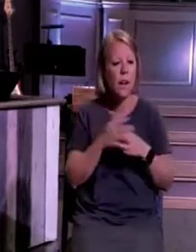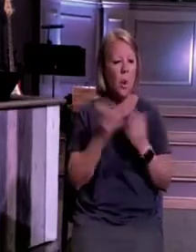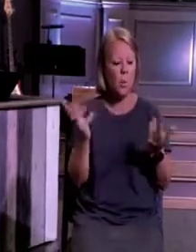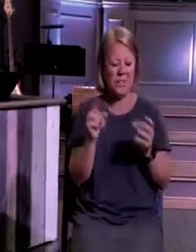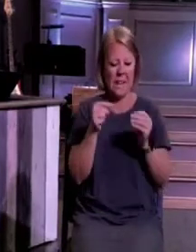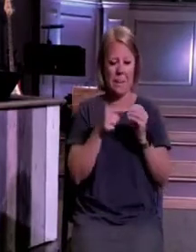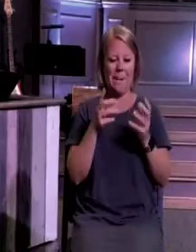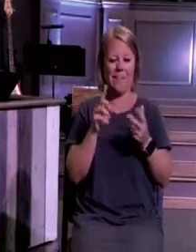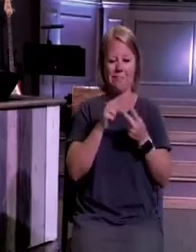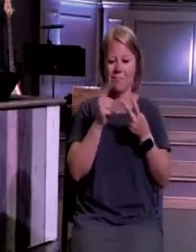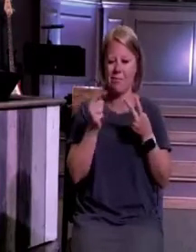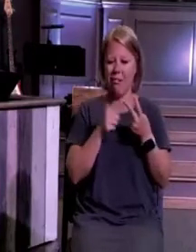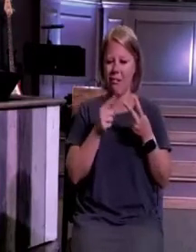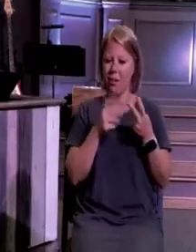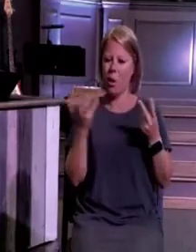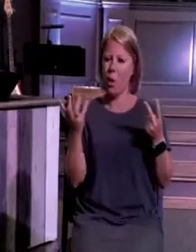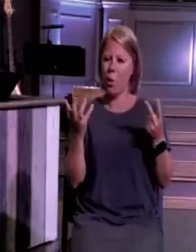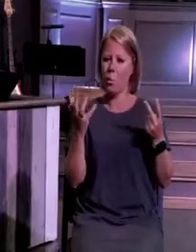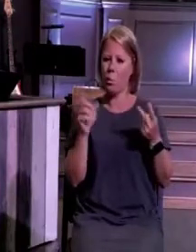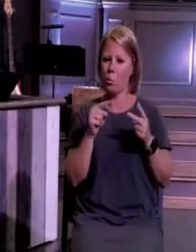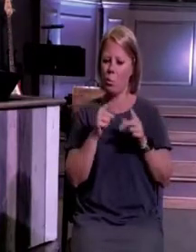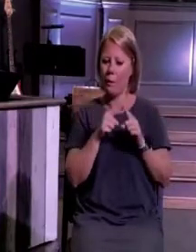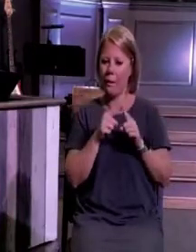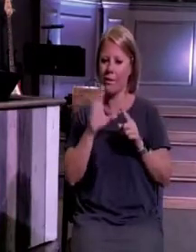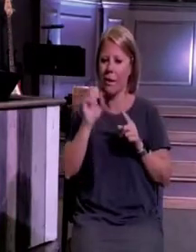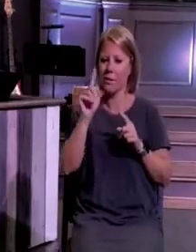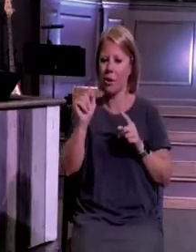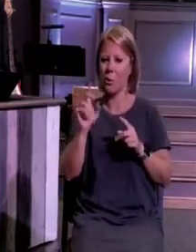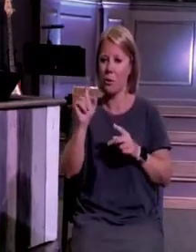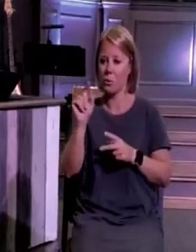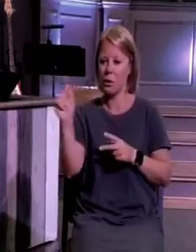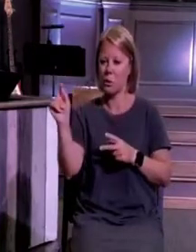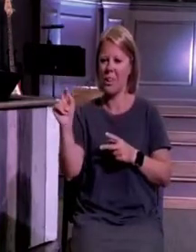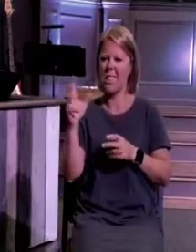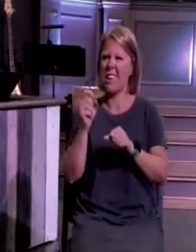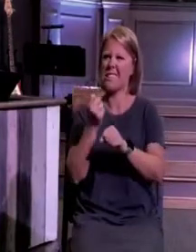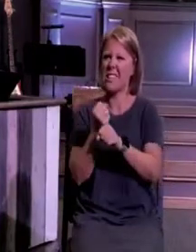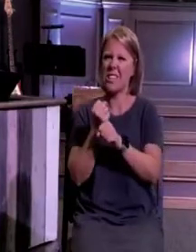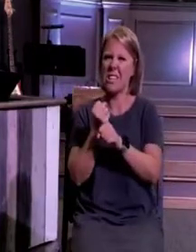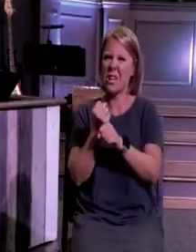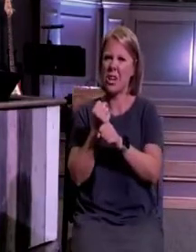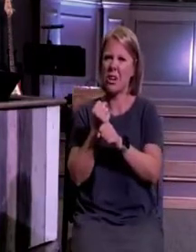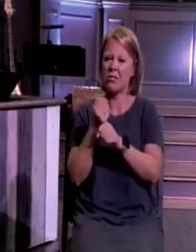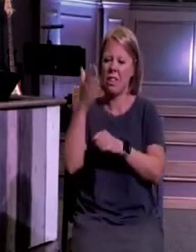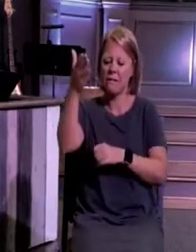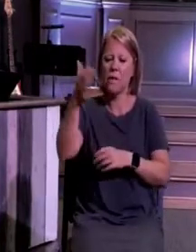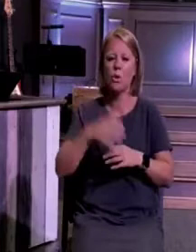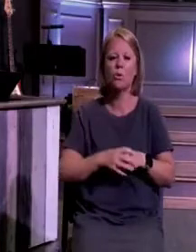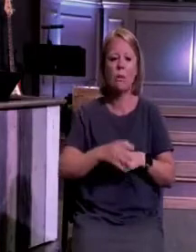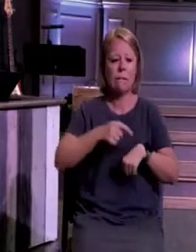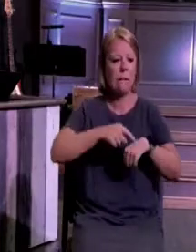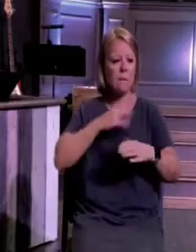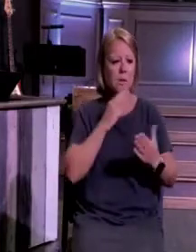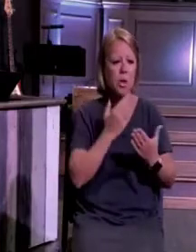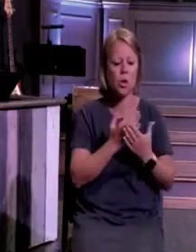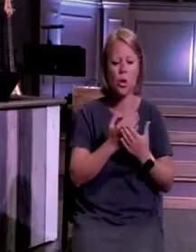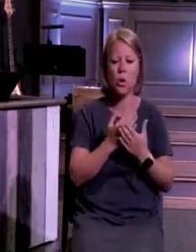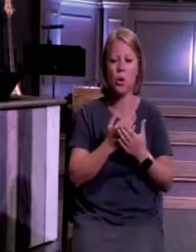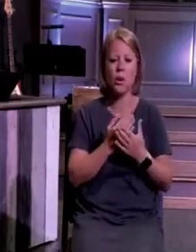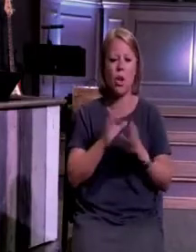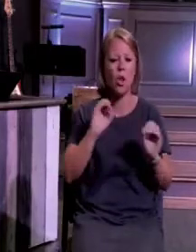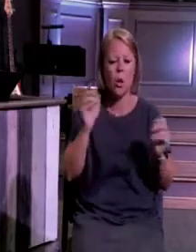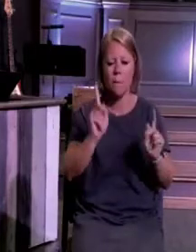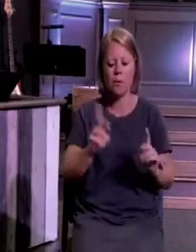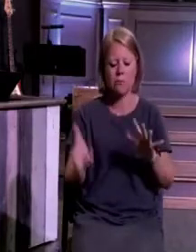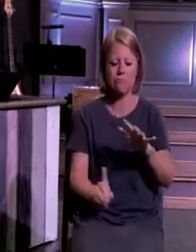about? Secondly, we're going to do it in October. That's a year and a half out. Man, things are good. Times are great. Nobody's going to